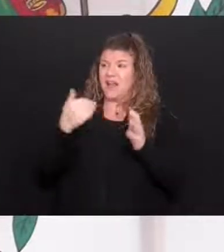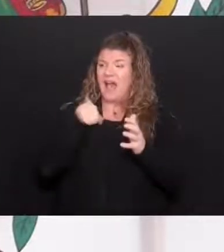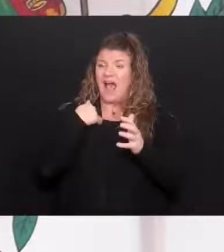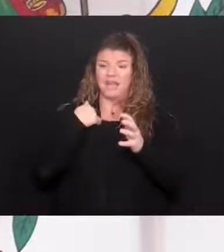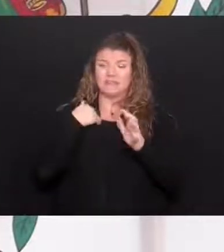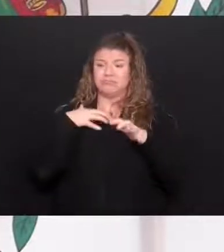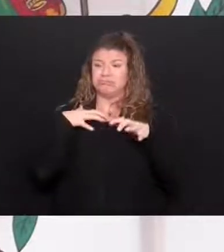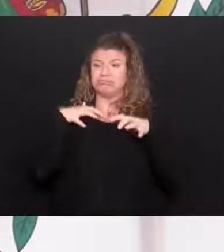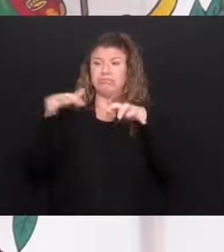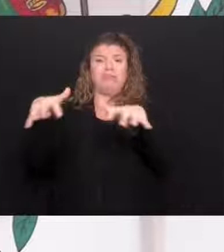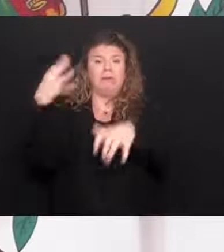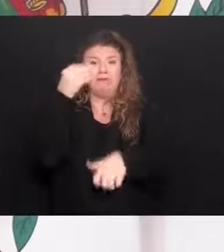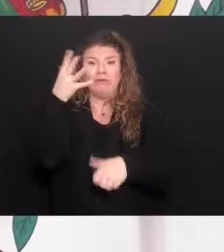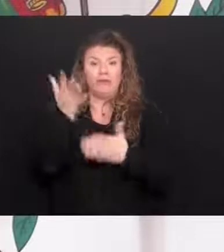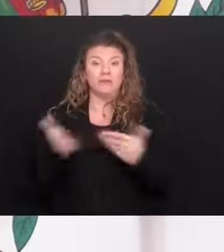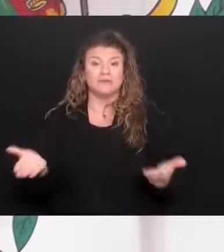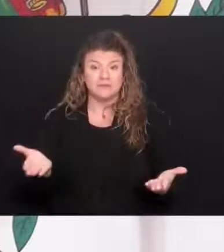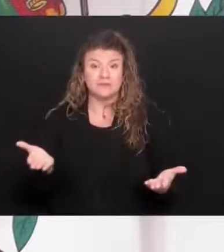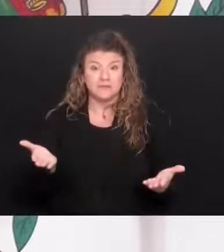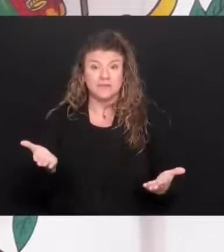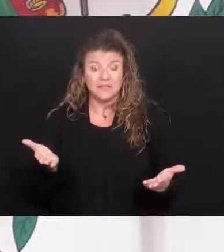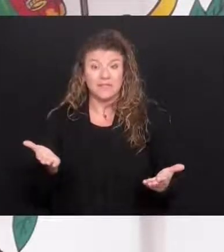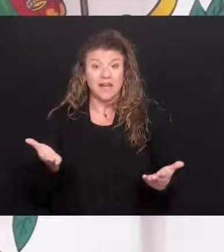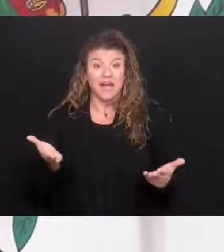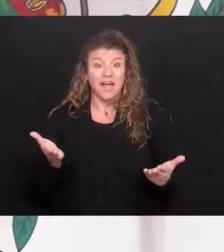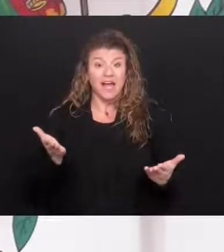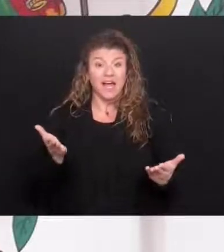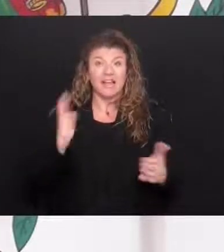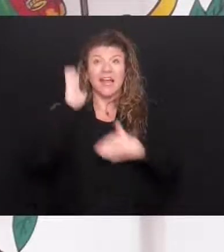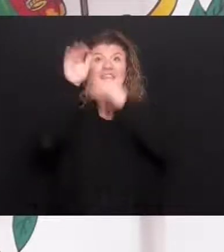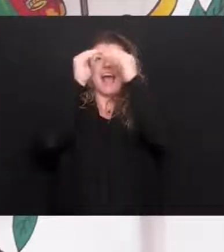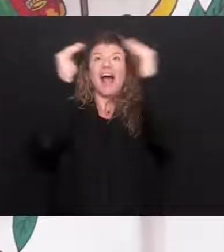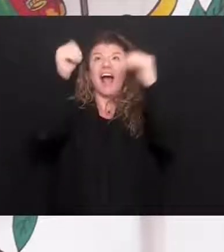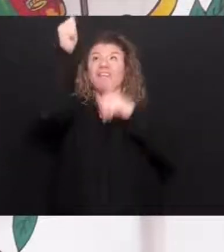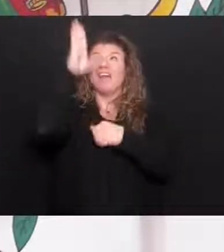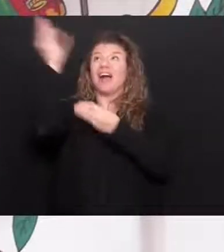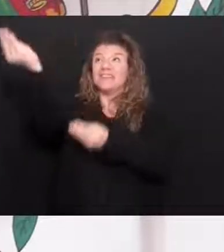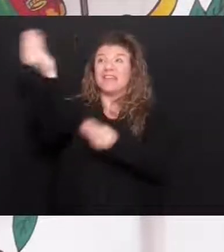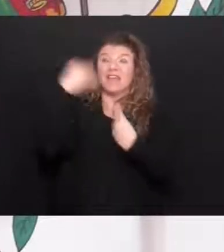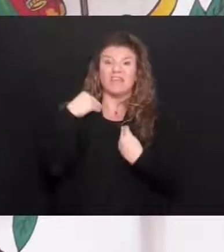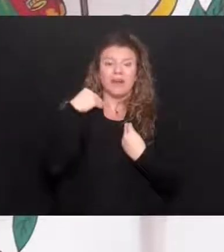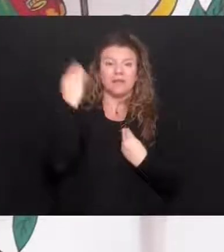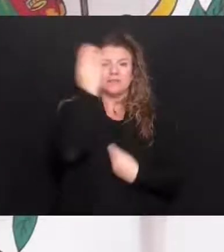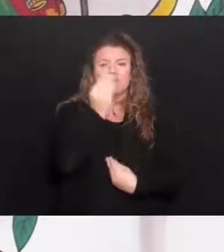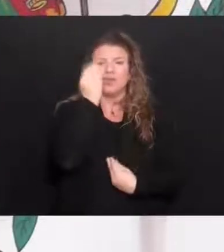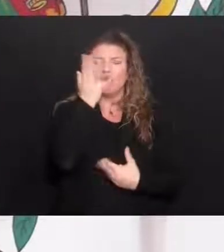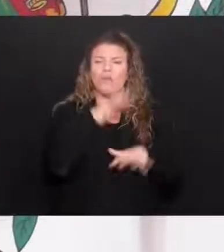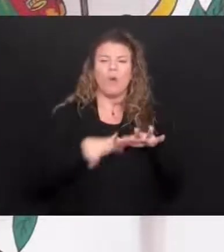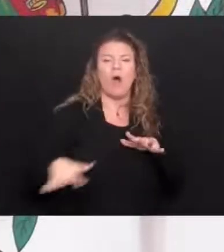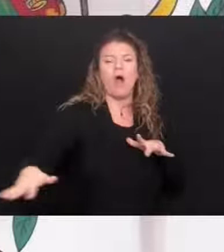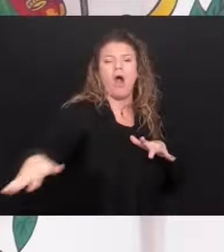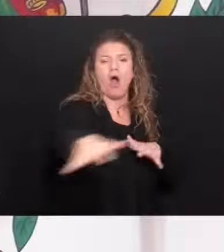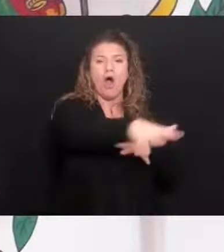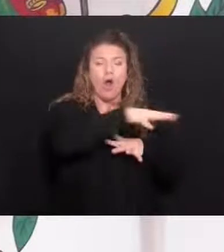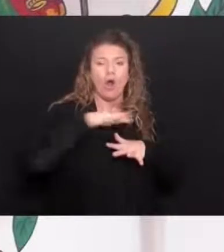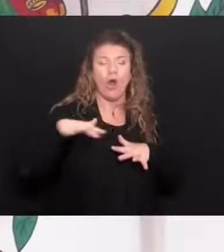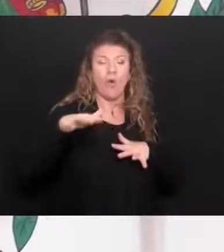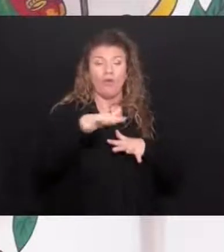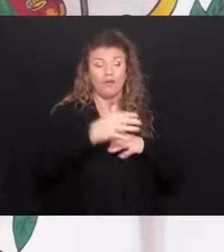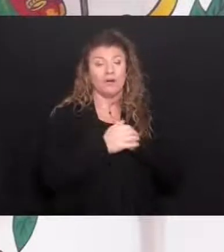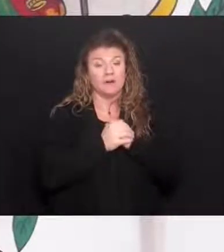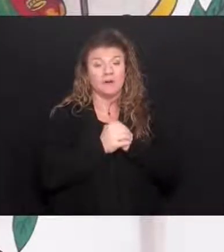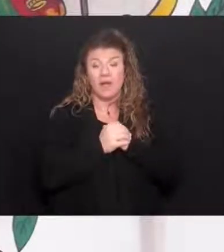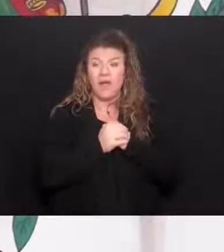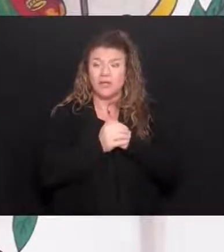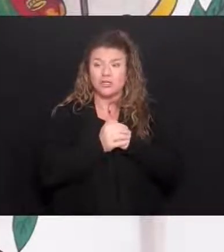place. The beauty that God above has given us and bestowed upon us. I would tell you to